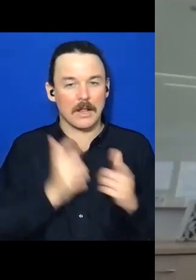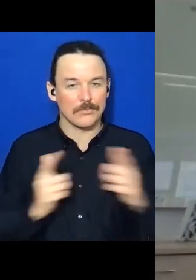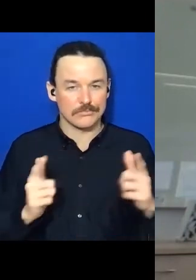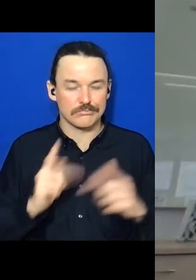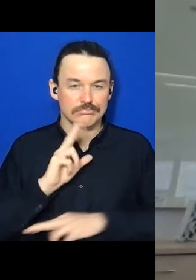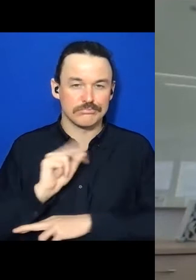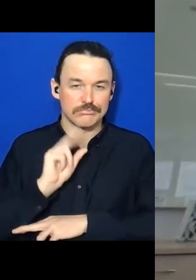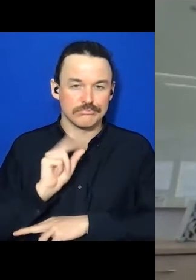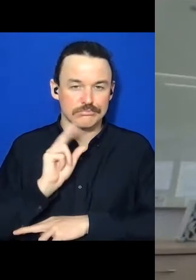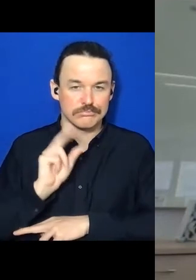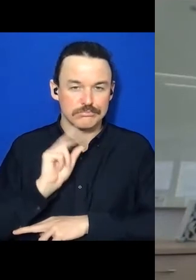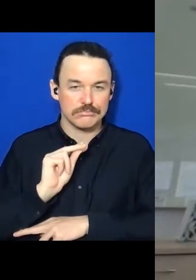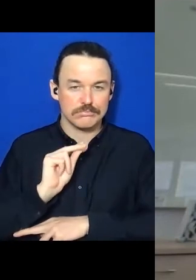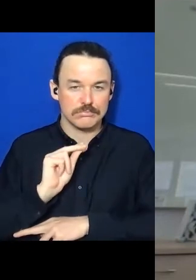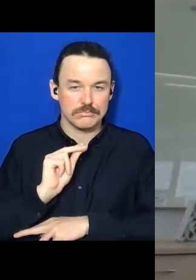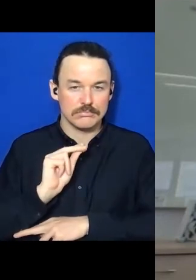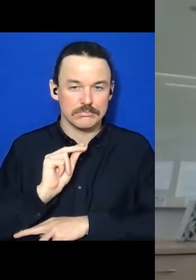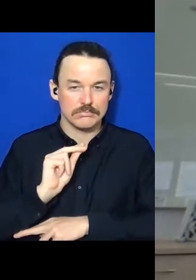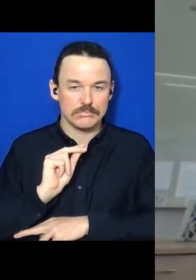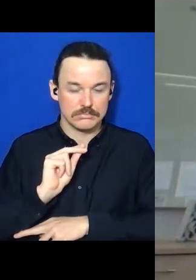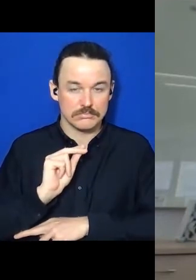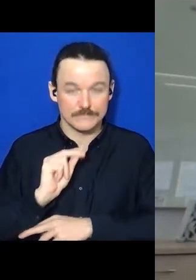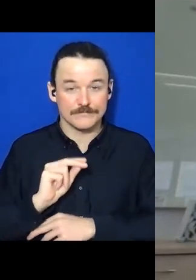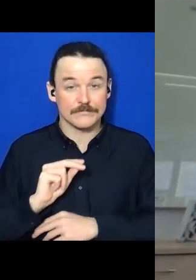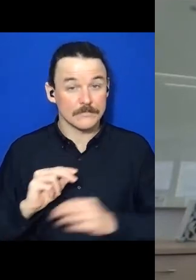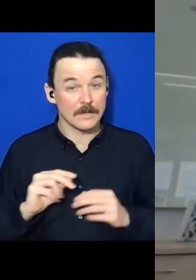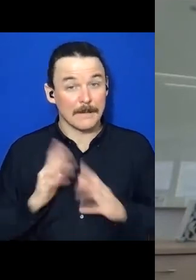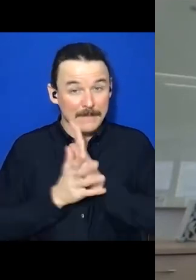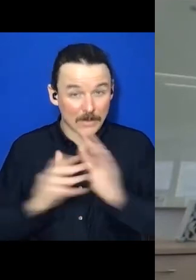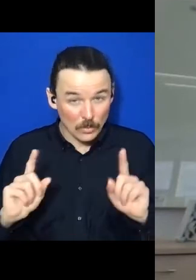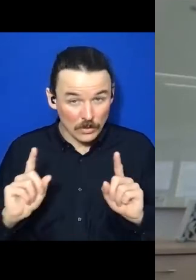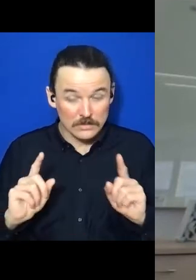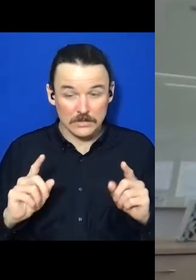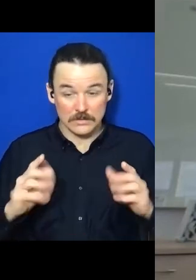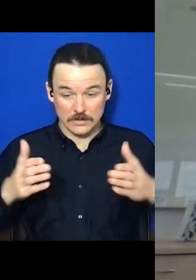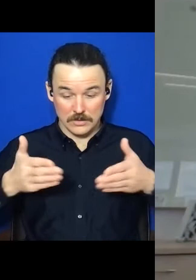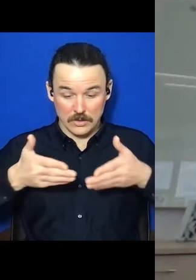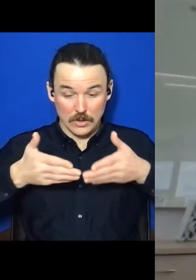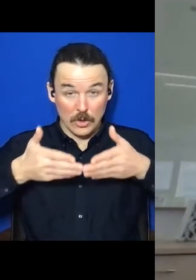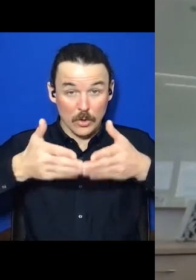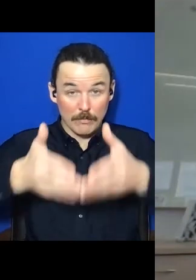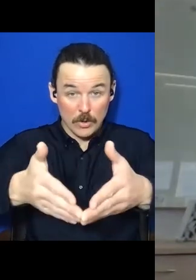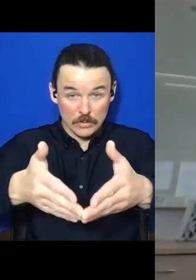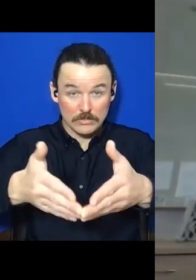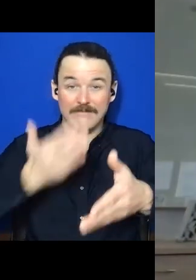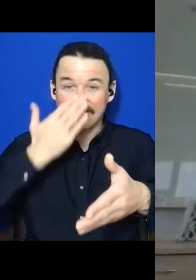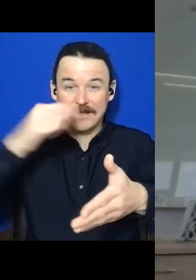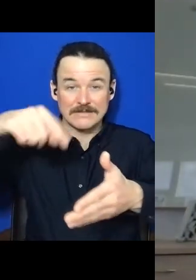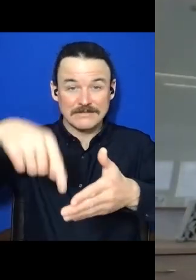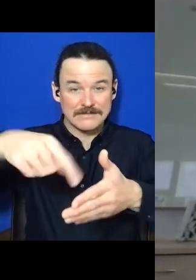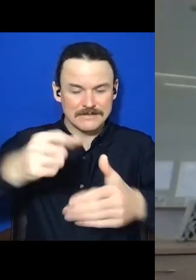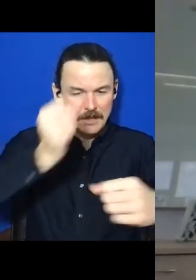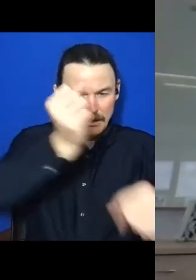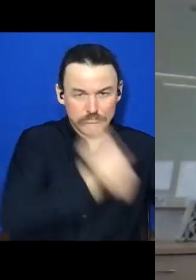wā. Stand at the stern of the canoe and feel the bite of the future spraying at